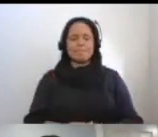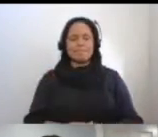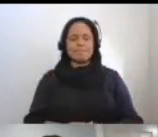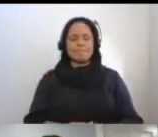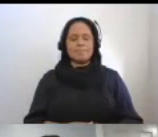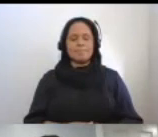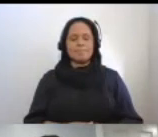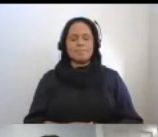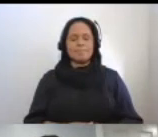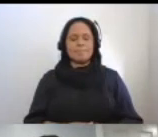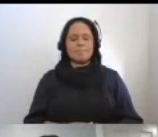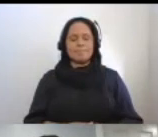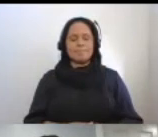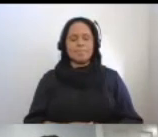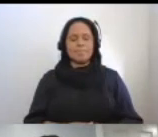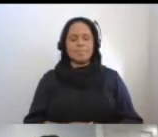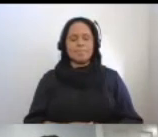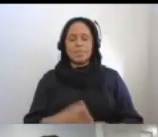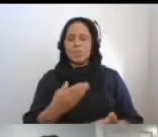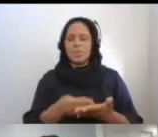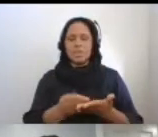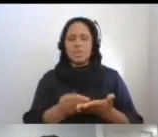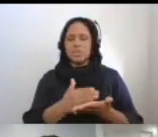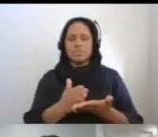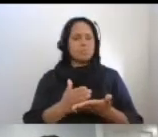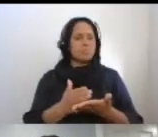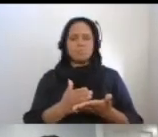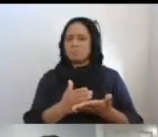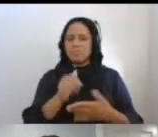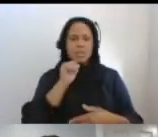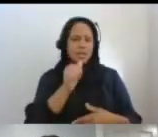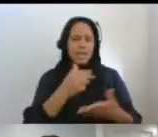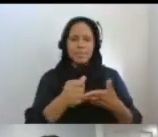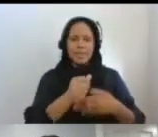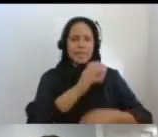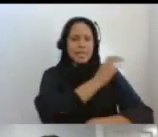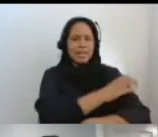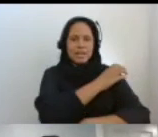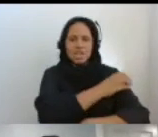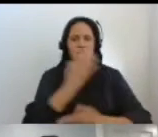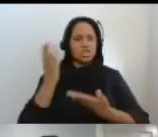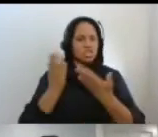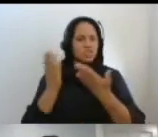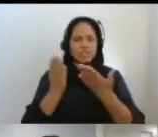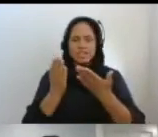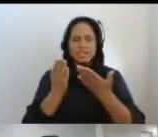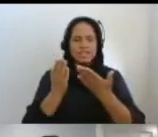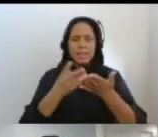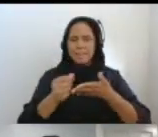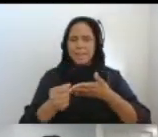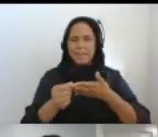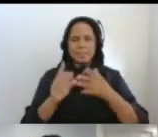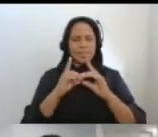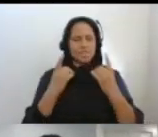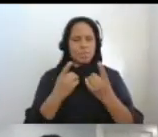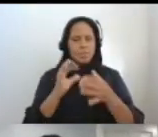The budget will not pay for clinical services that are covered by the Department of Education. So you can't pay for a speech